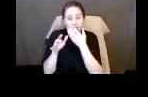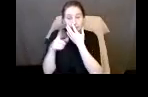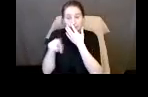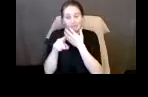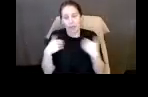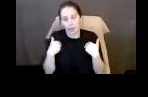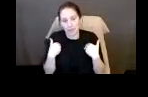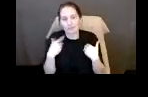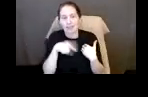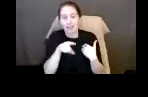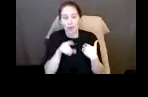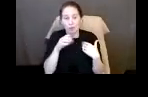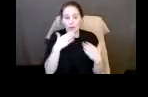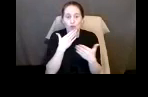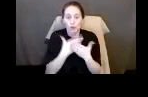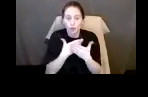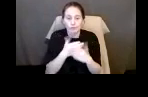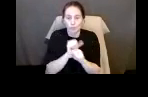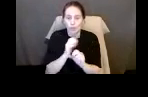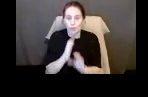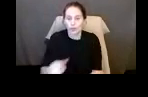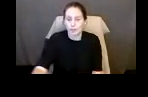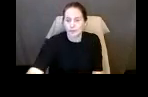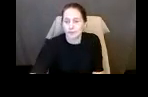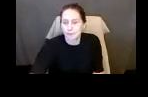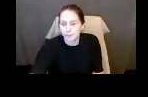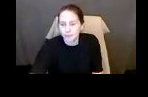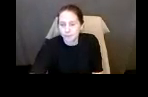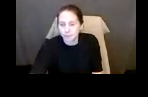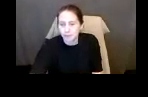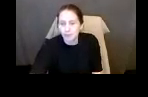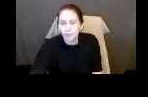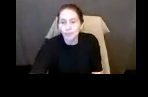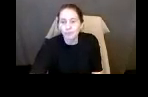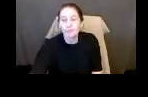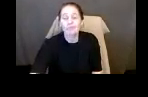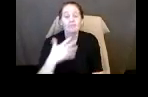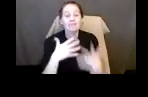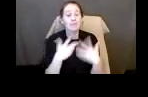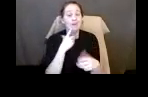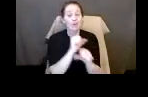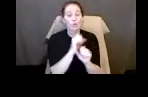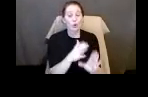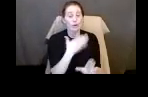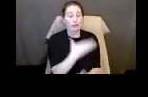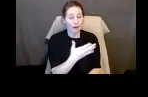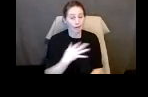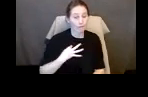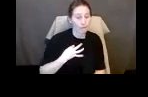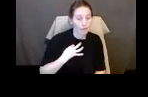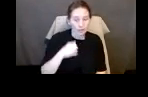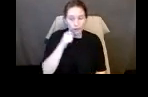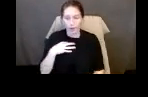were definitely an active presence there as well. And regardless if these workers were there voluntarily or